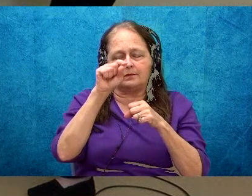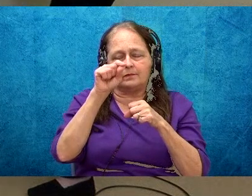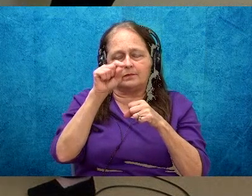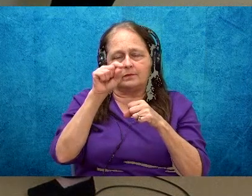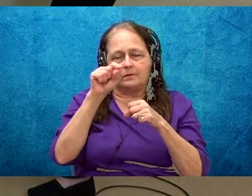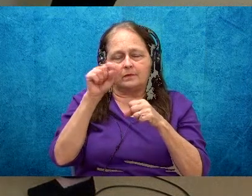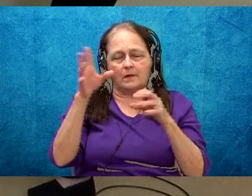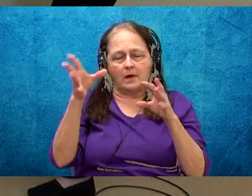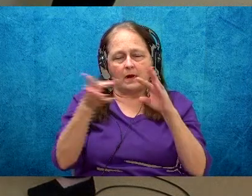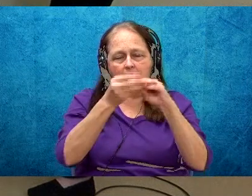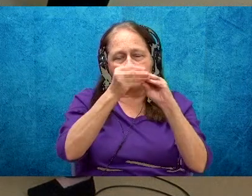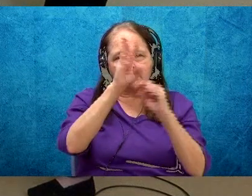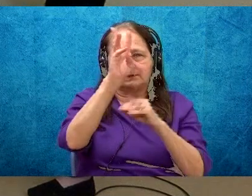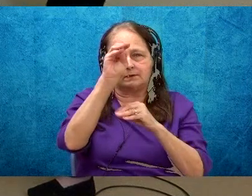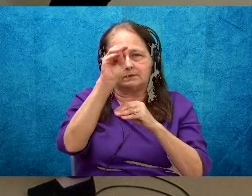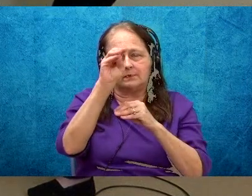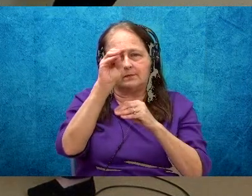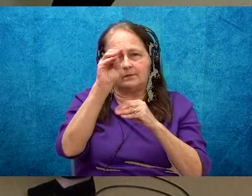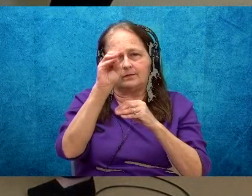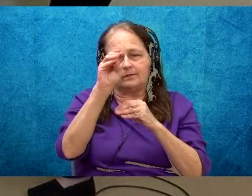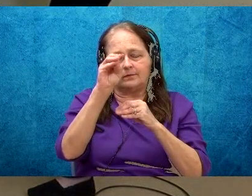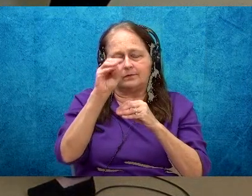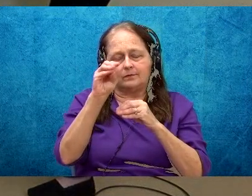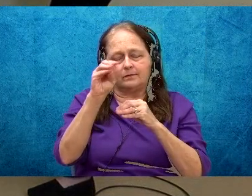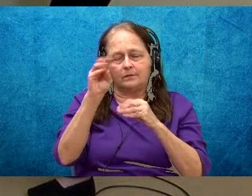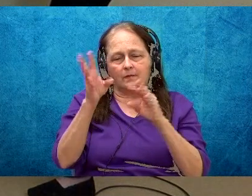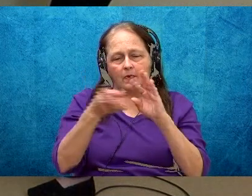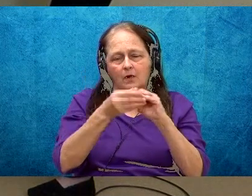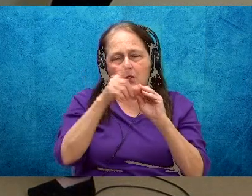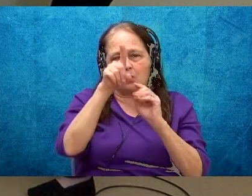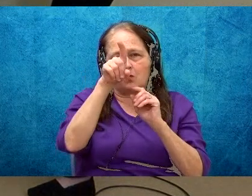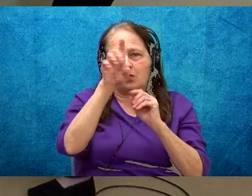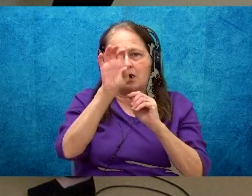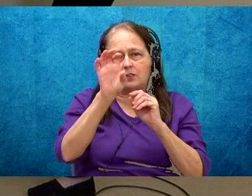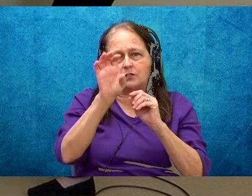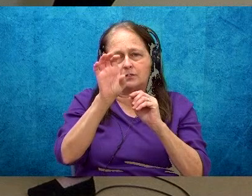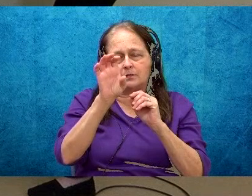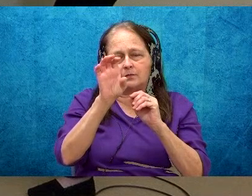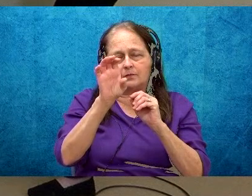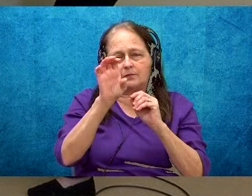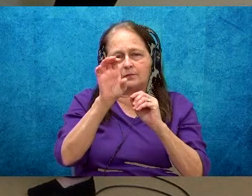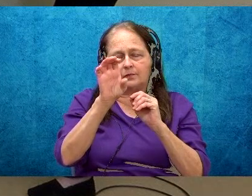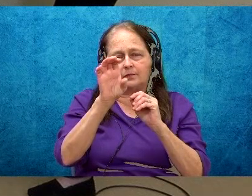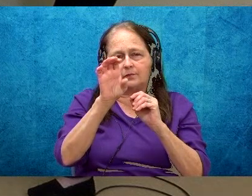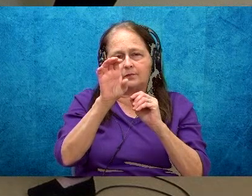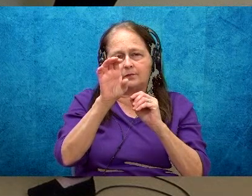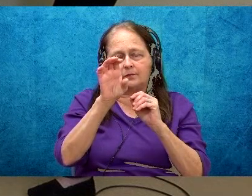plus 60 plus 100,